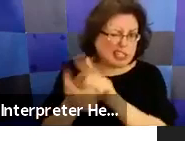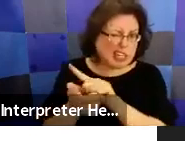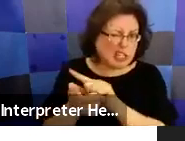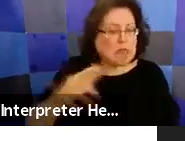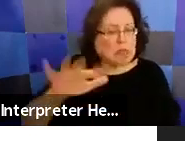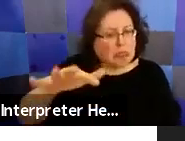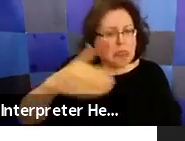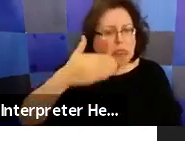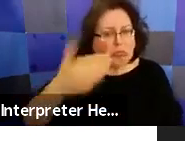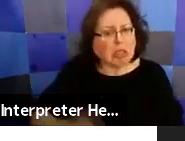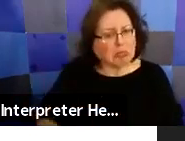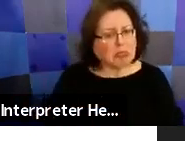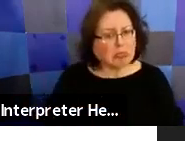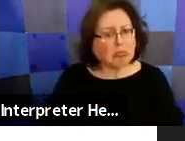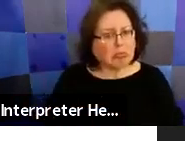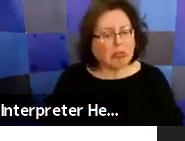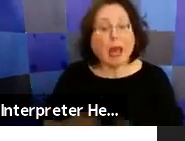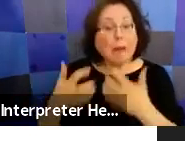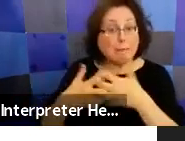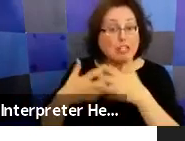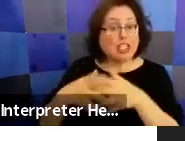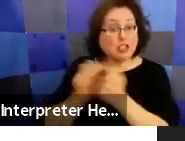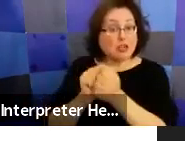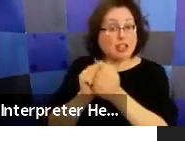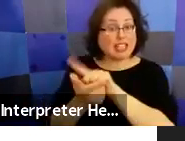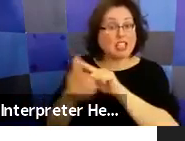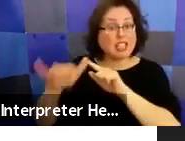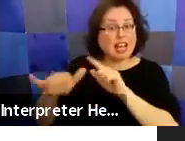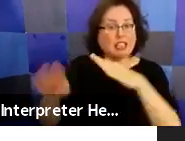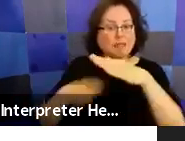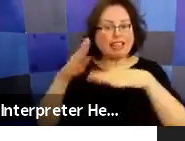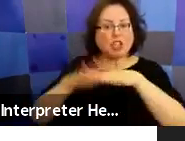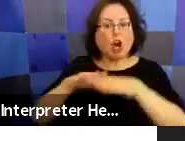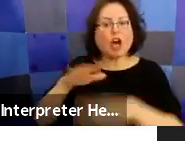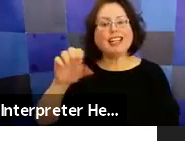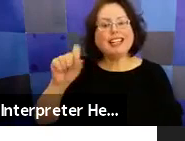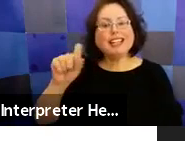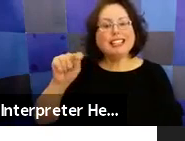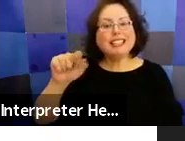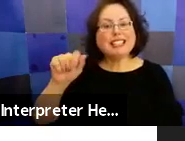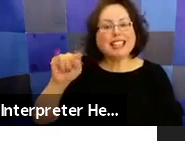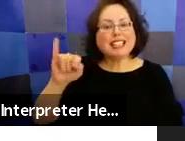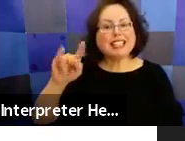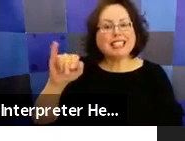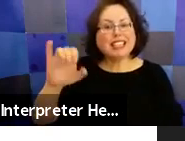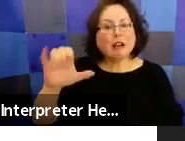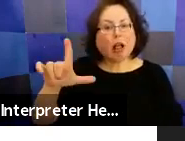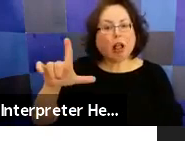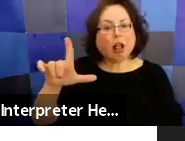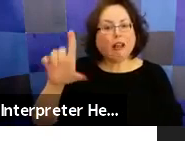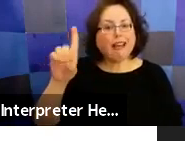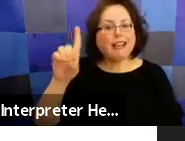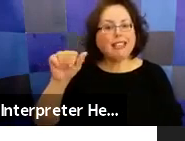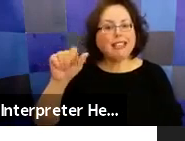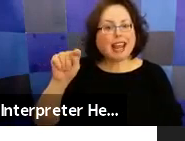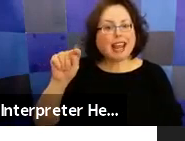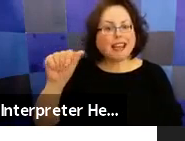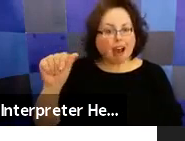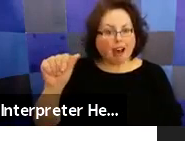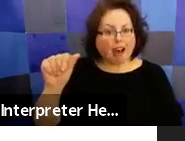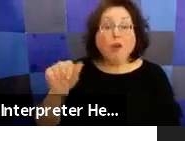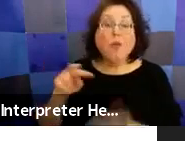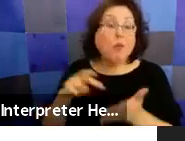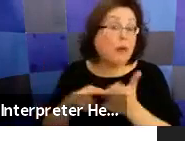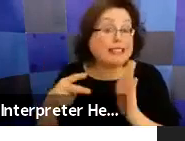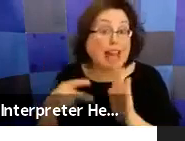And the reason for this is that machine translation is based on statistical data. And what that means is that all of the